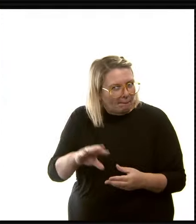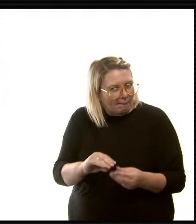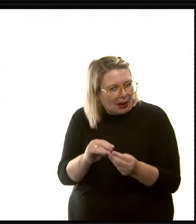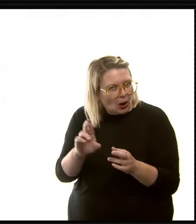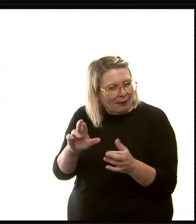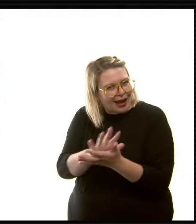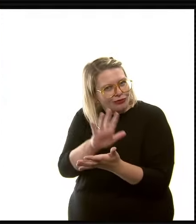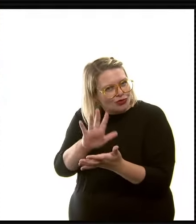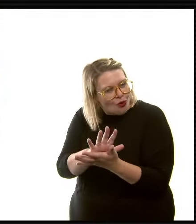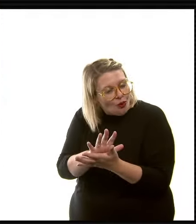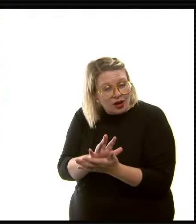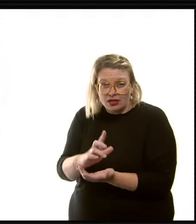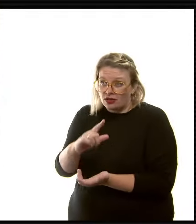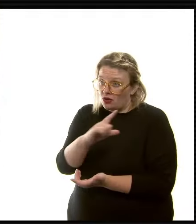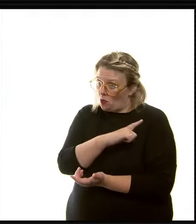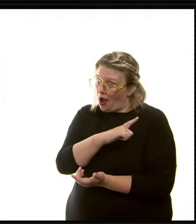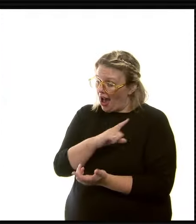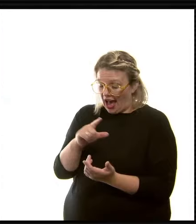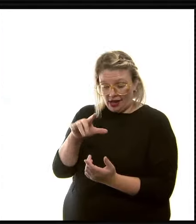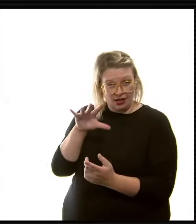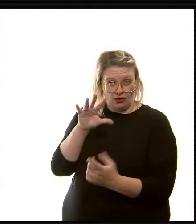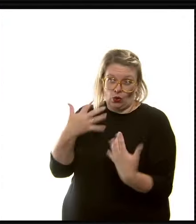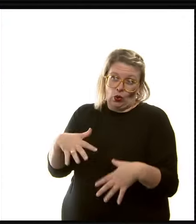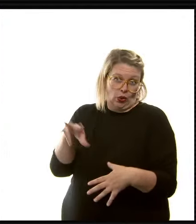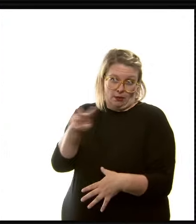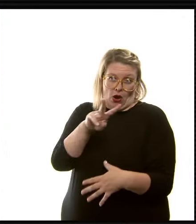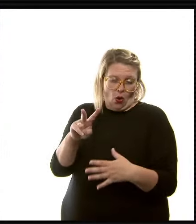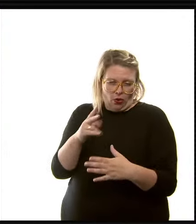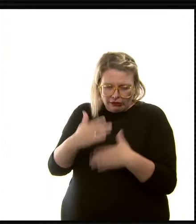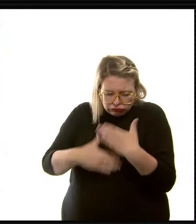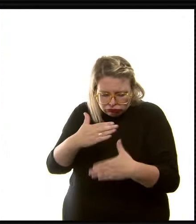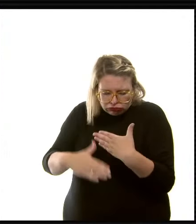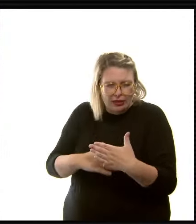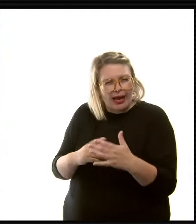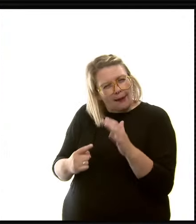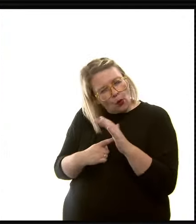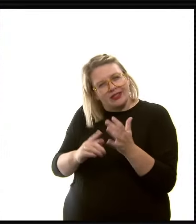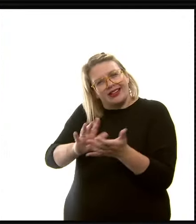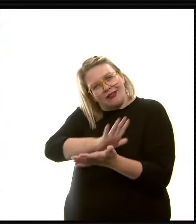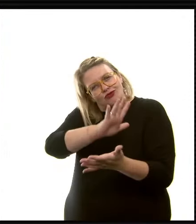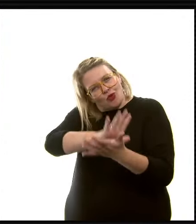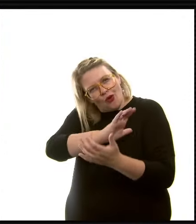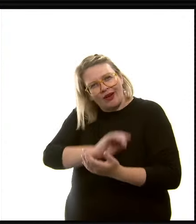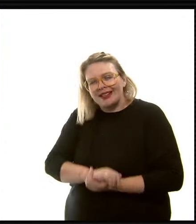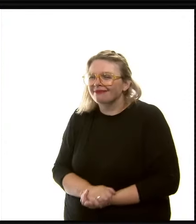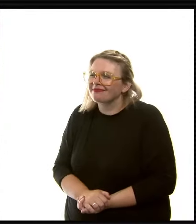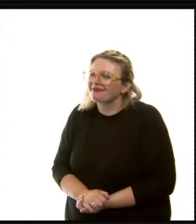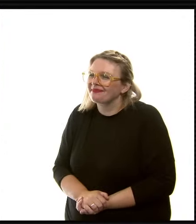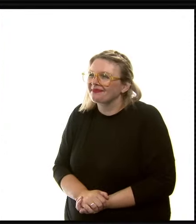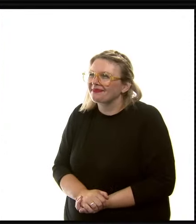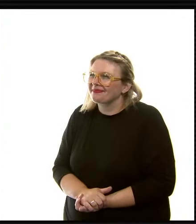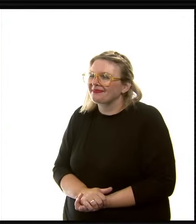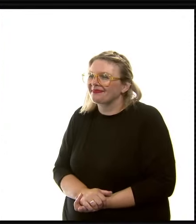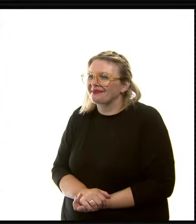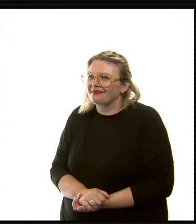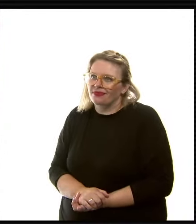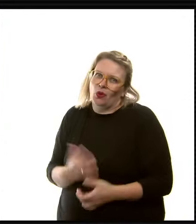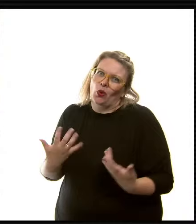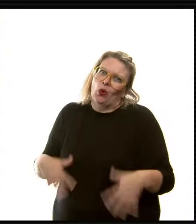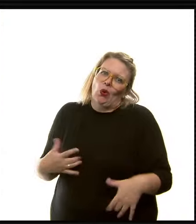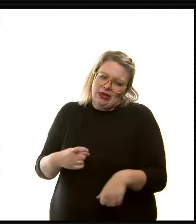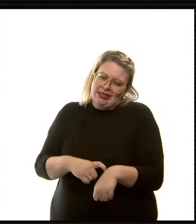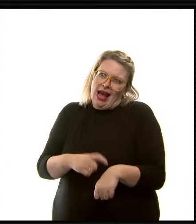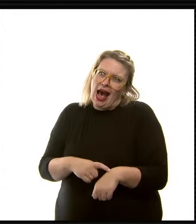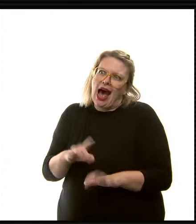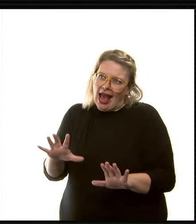time, because the effort definitely shows. It's an impressive build, but it's all about having a good time with the Lego bricks. Yeah. Did Mine you took twice the time. I don't understand. You did take a long